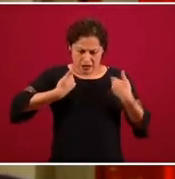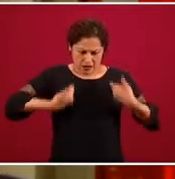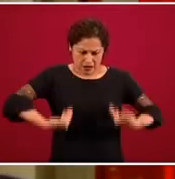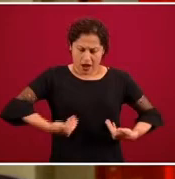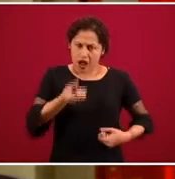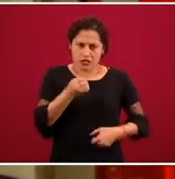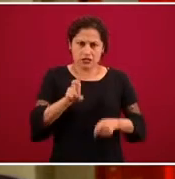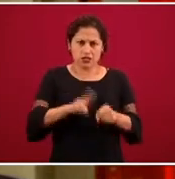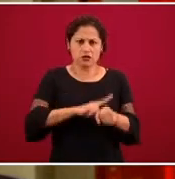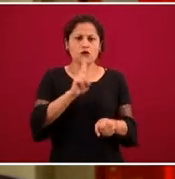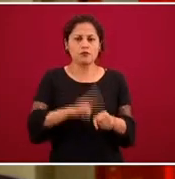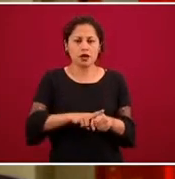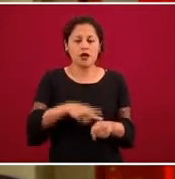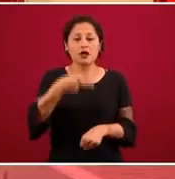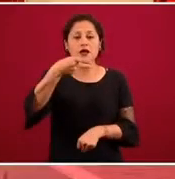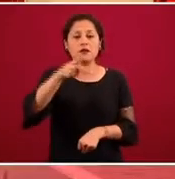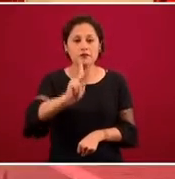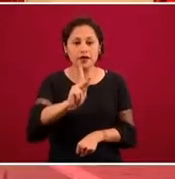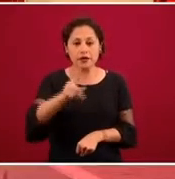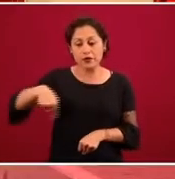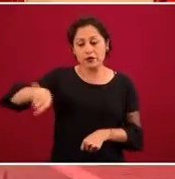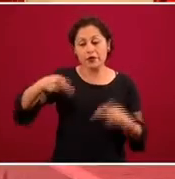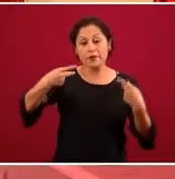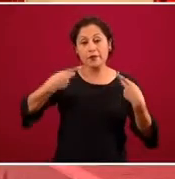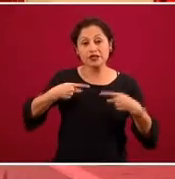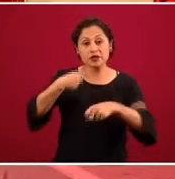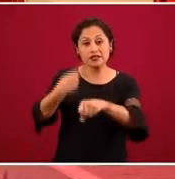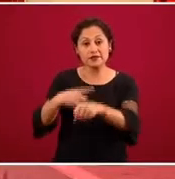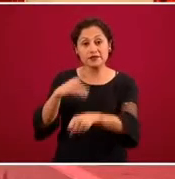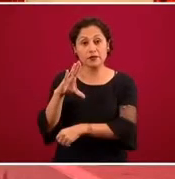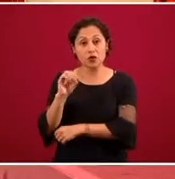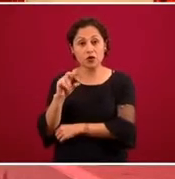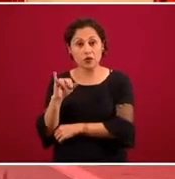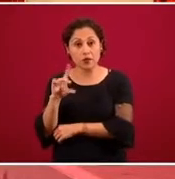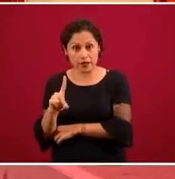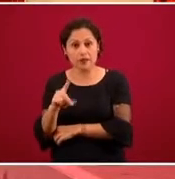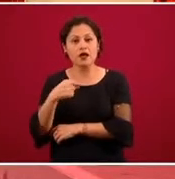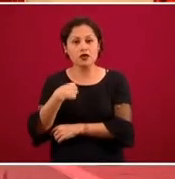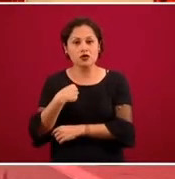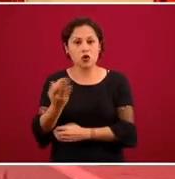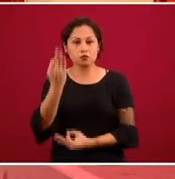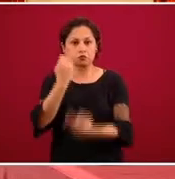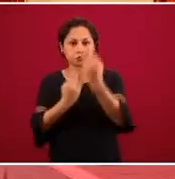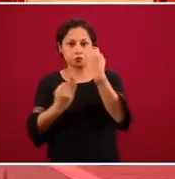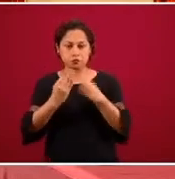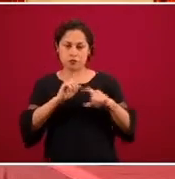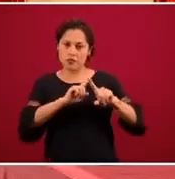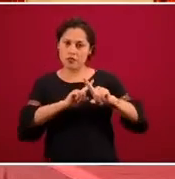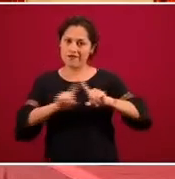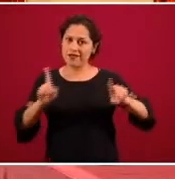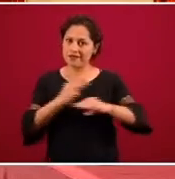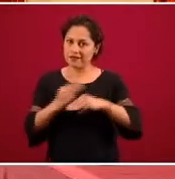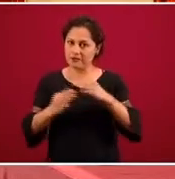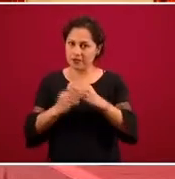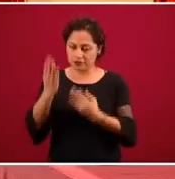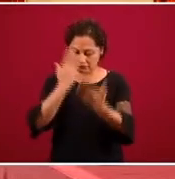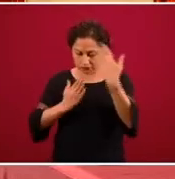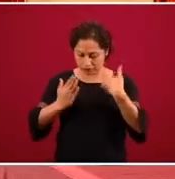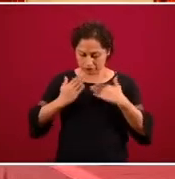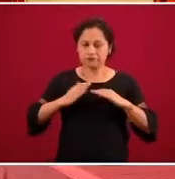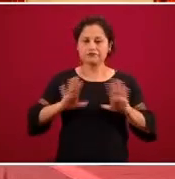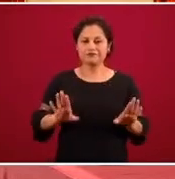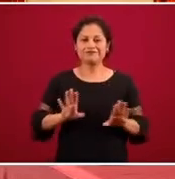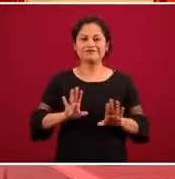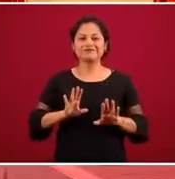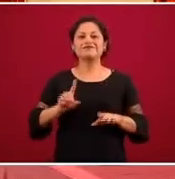with COVID patients, I have a totally different uniform. That's where we're talking about the personal protective equipment. Now,